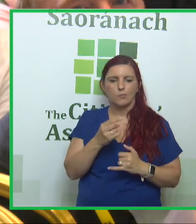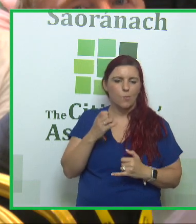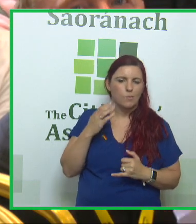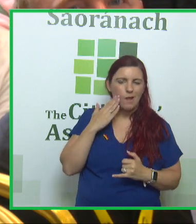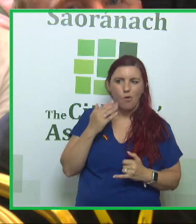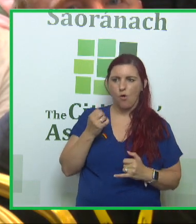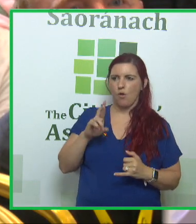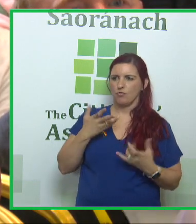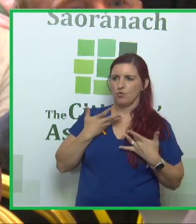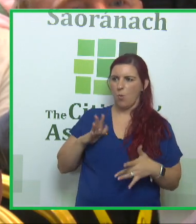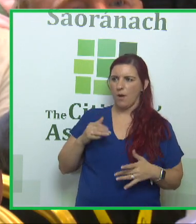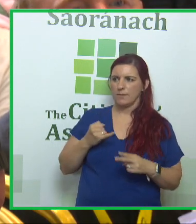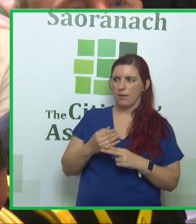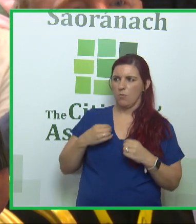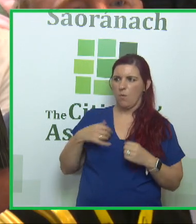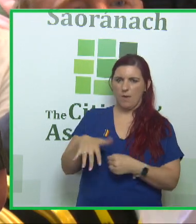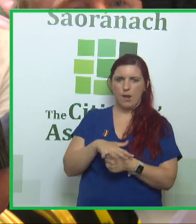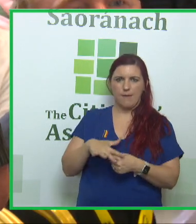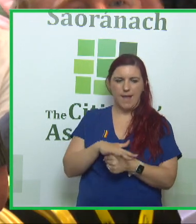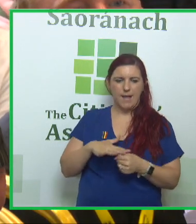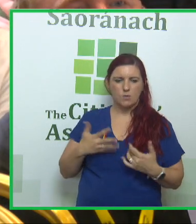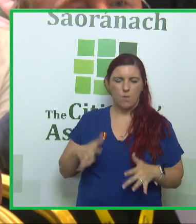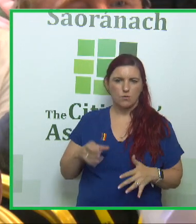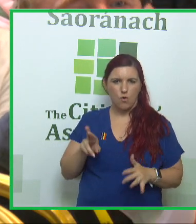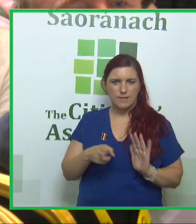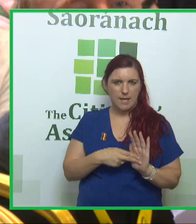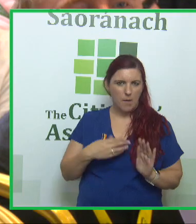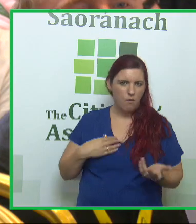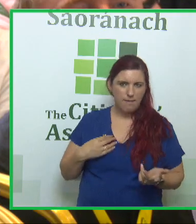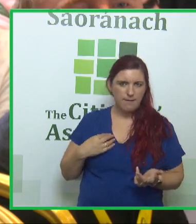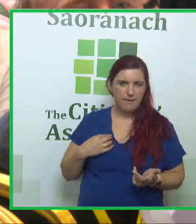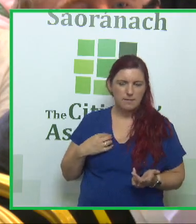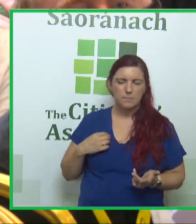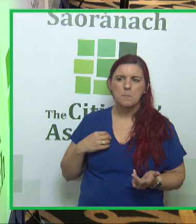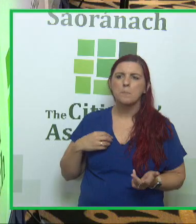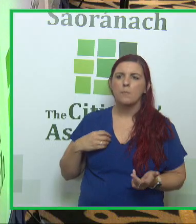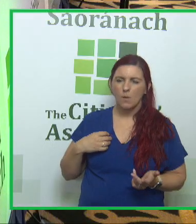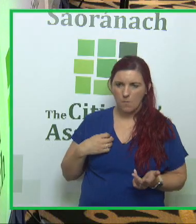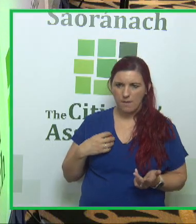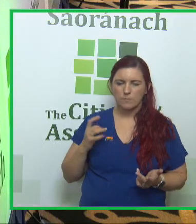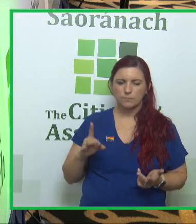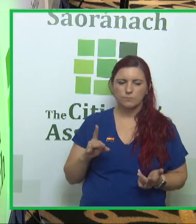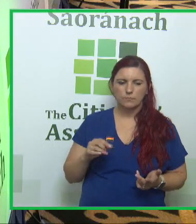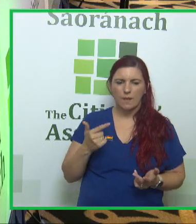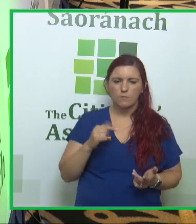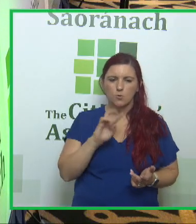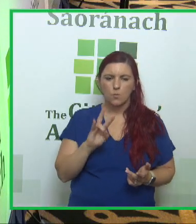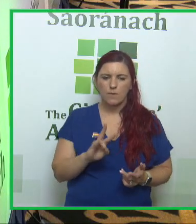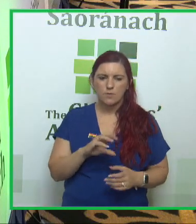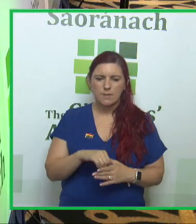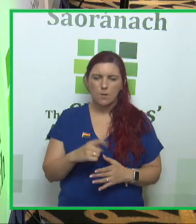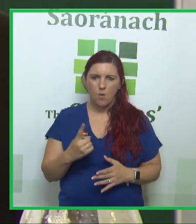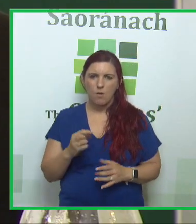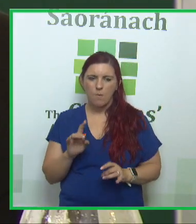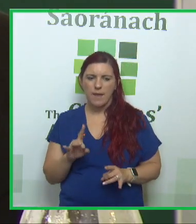want drug services operating in their locality due to stigma or. Yep. Okay, so there's a few questions for Tony, just